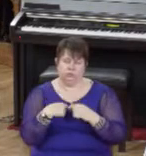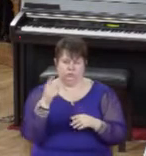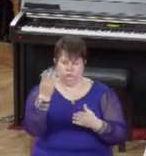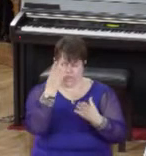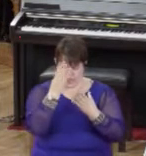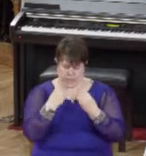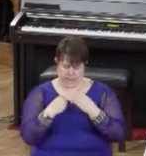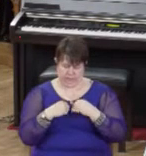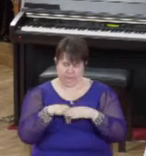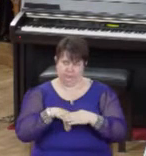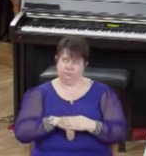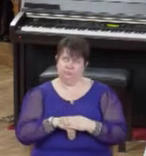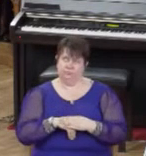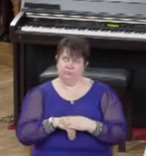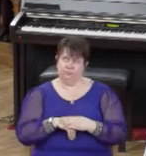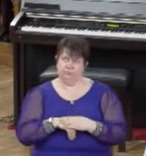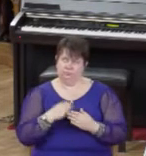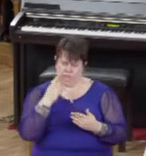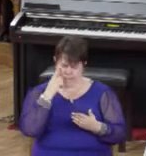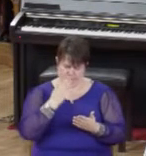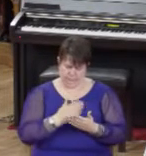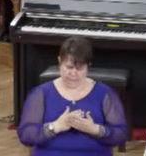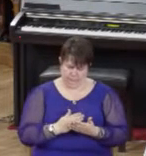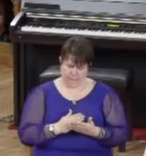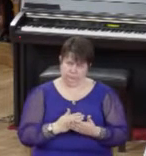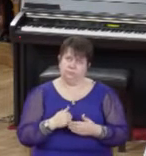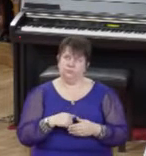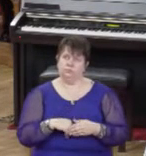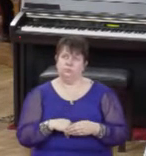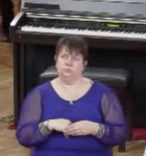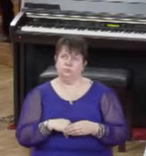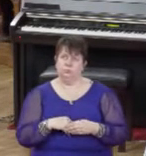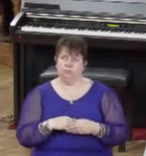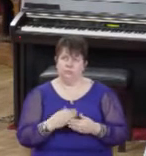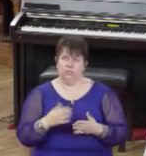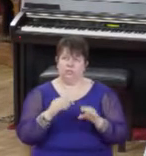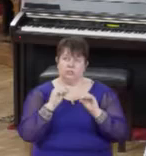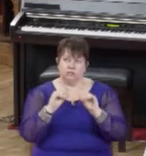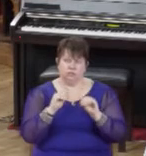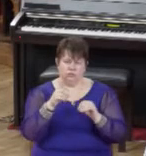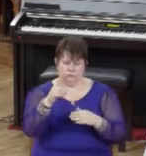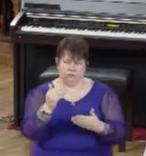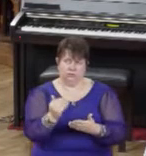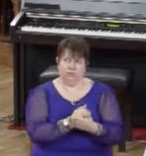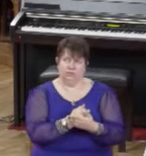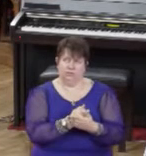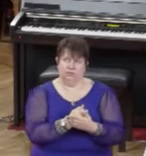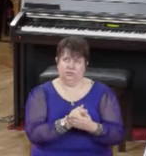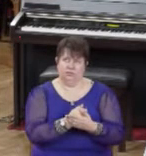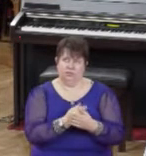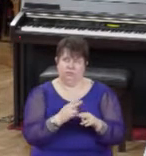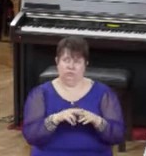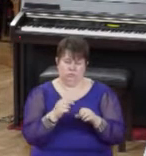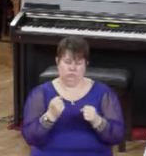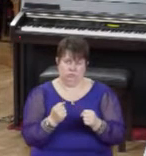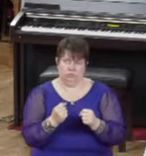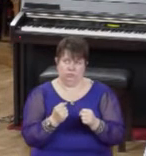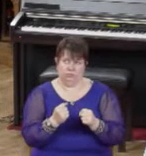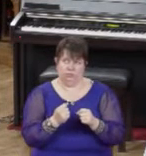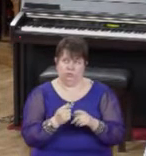on which you have taken your stand. By this gospel you are saved, if you hold firmly to the word I preached to